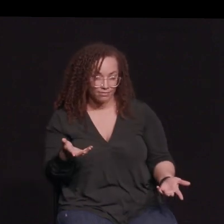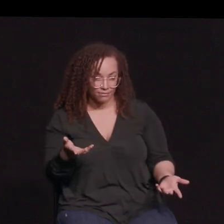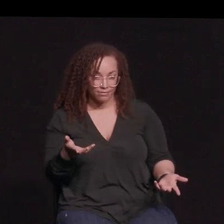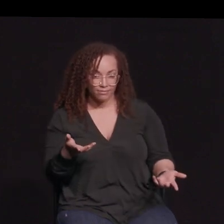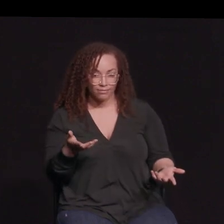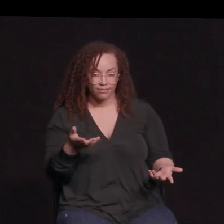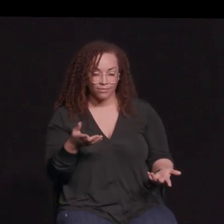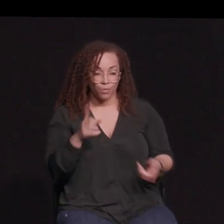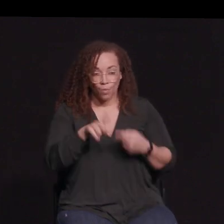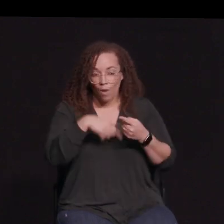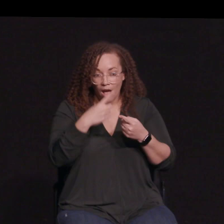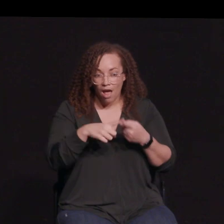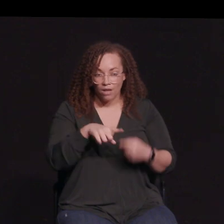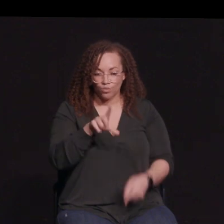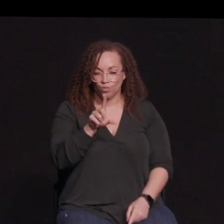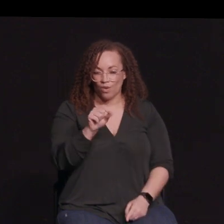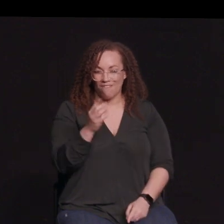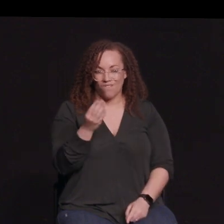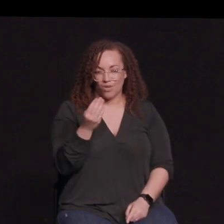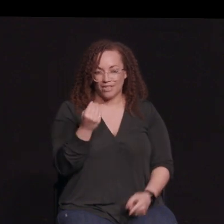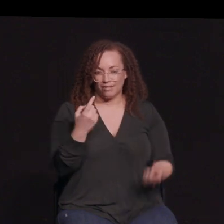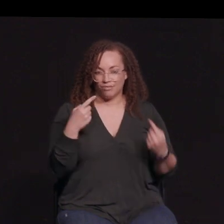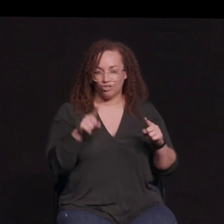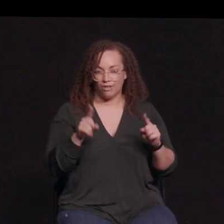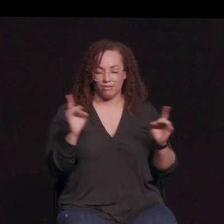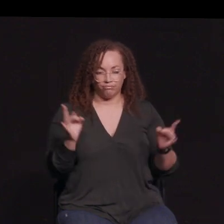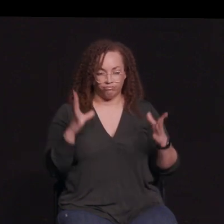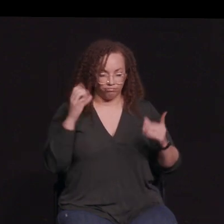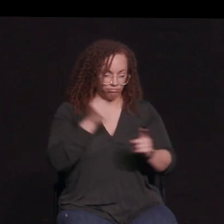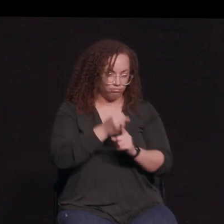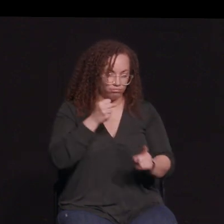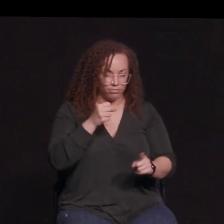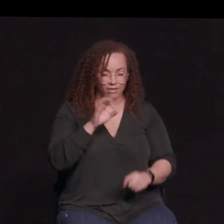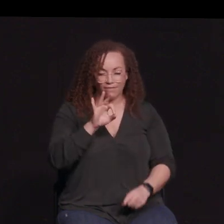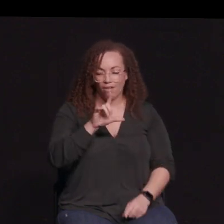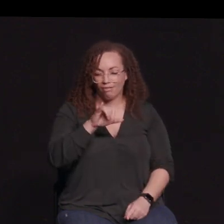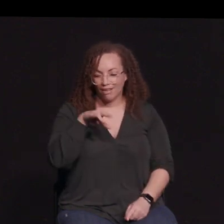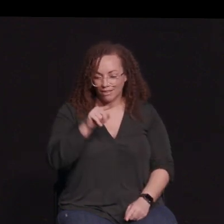in 2014 during the Flint water crisis.